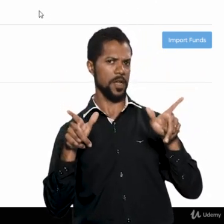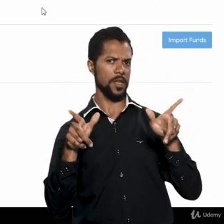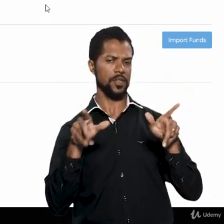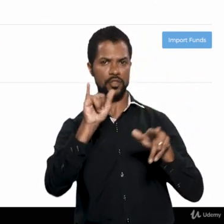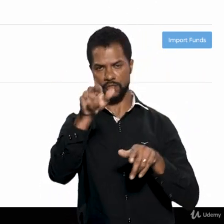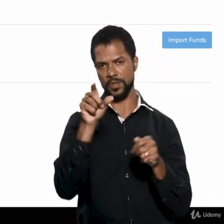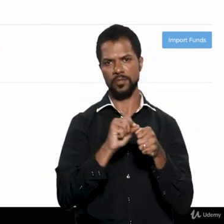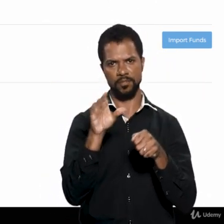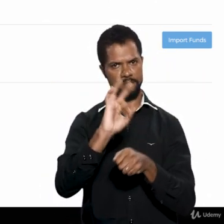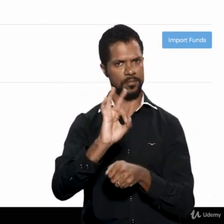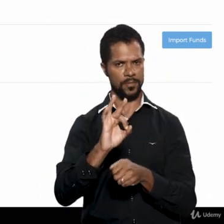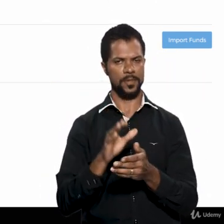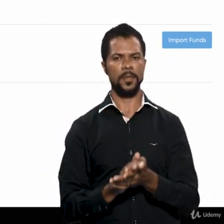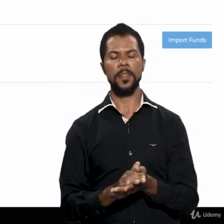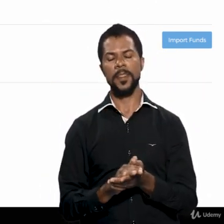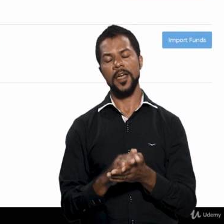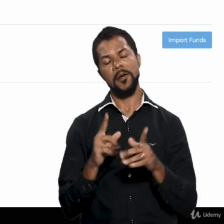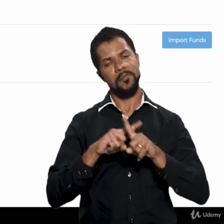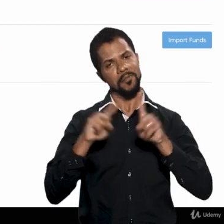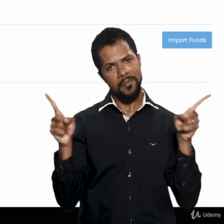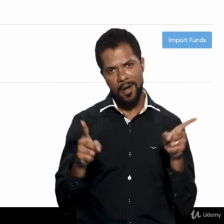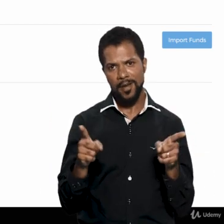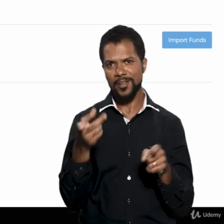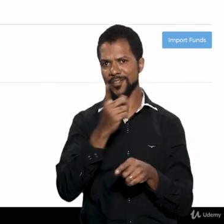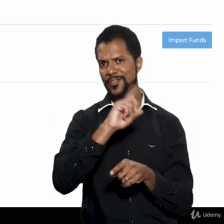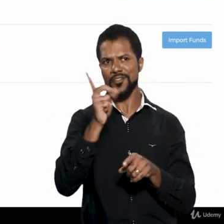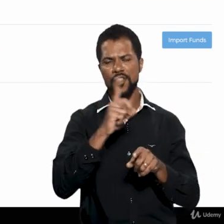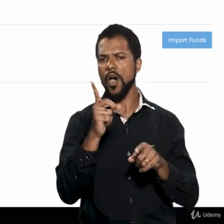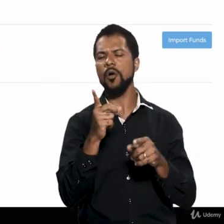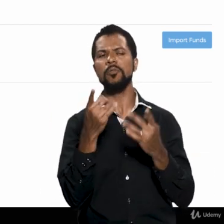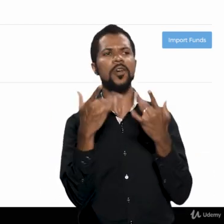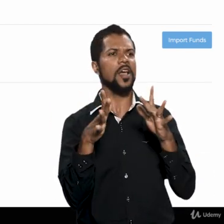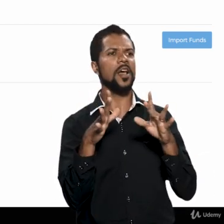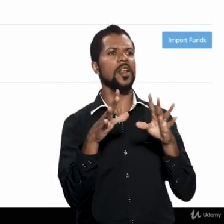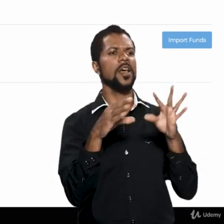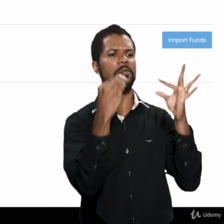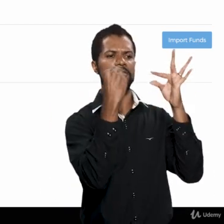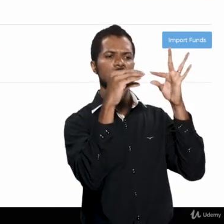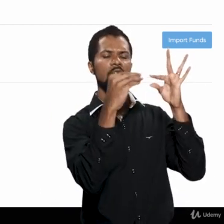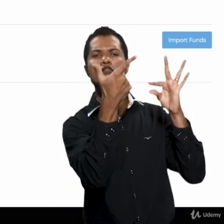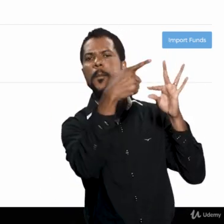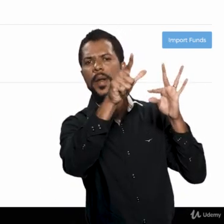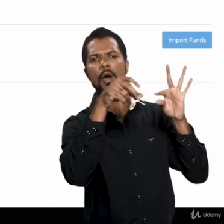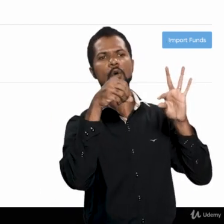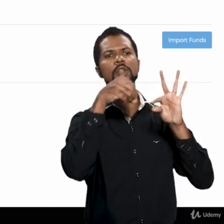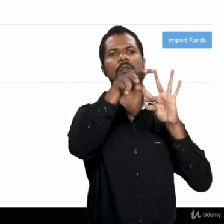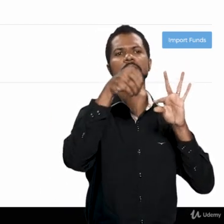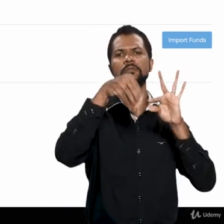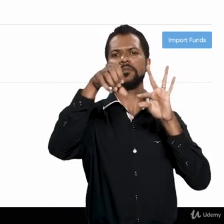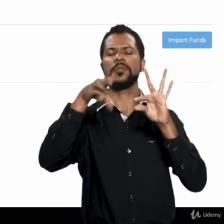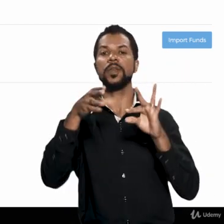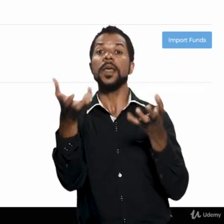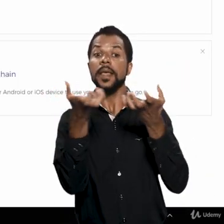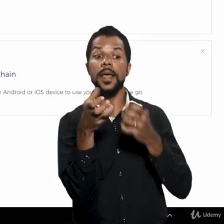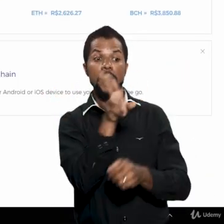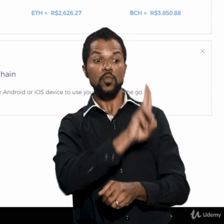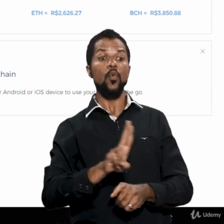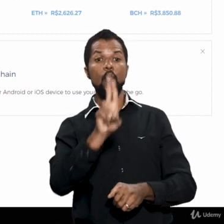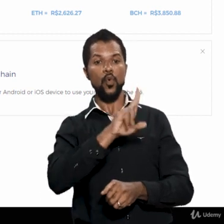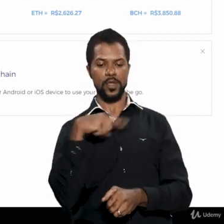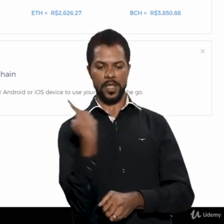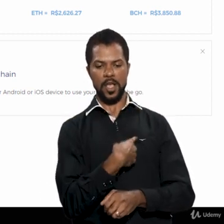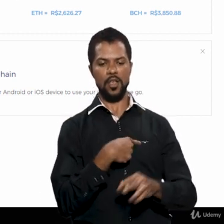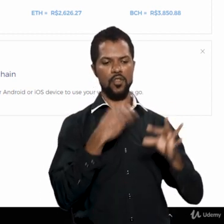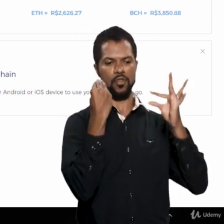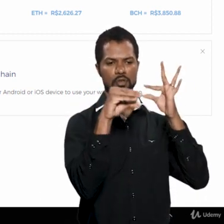done them, but this is not what we're interested in doing right now. We just want to use